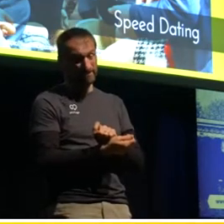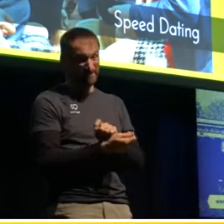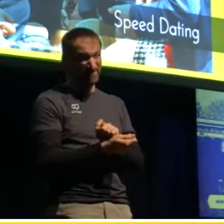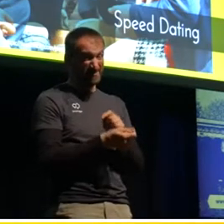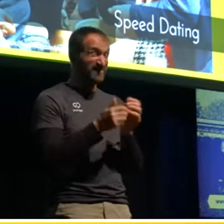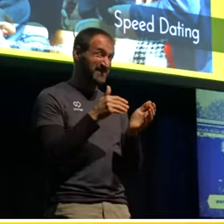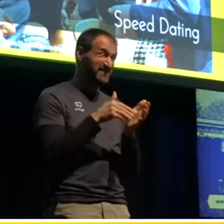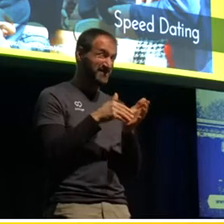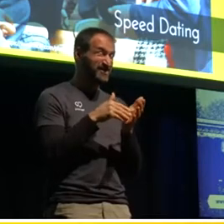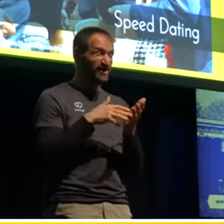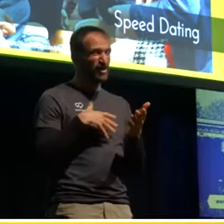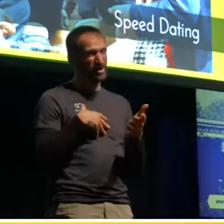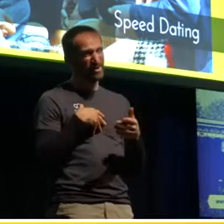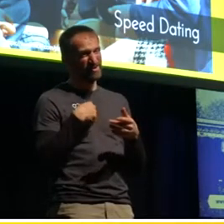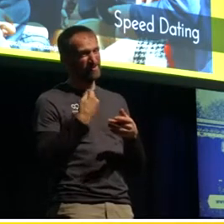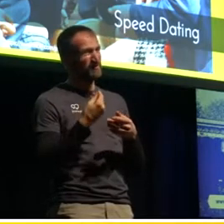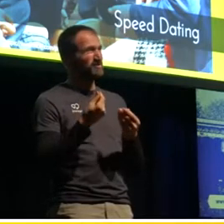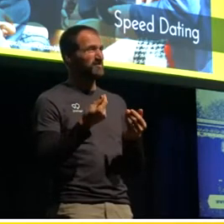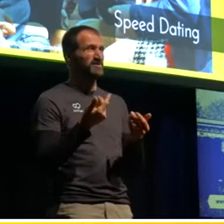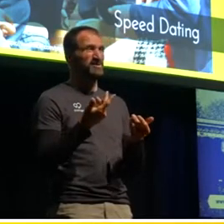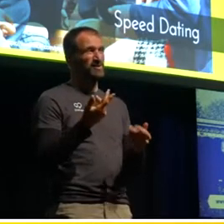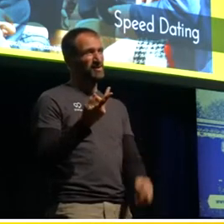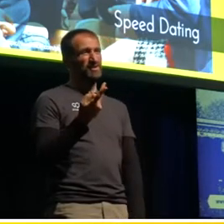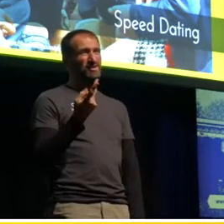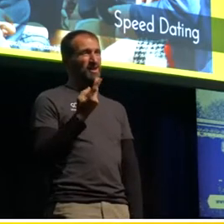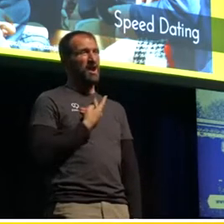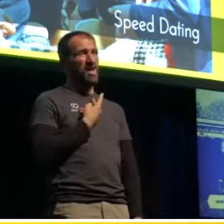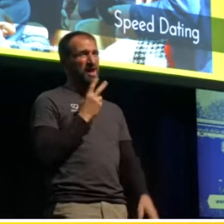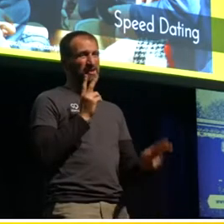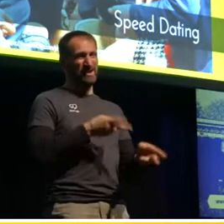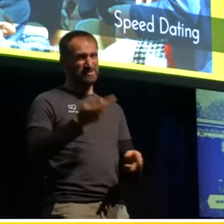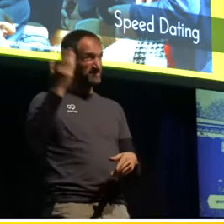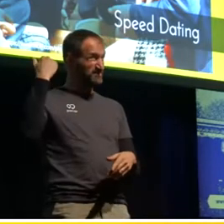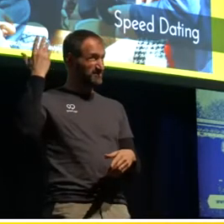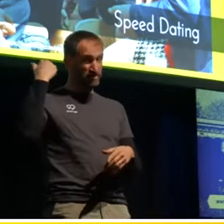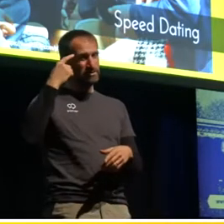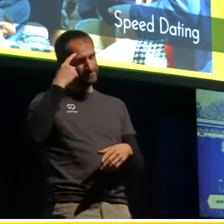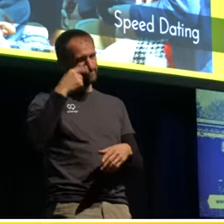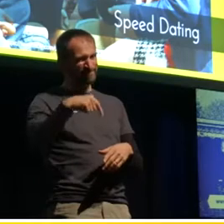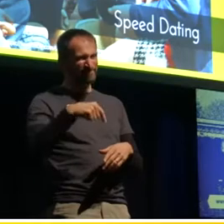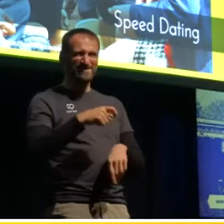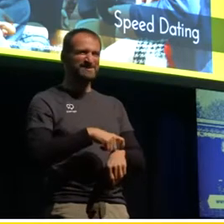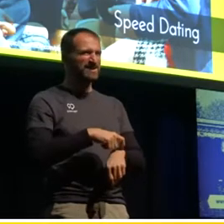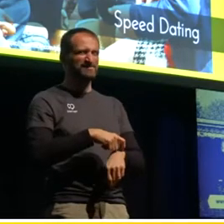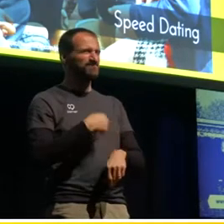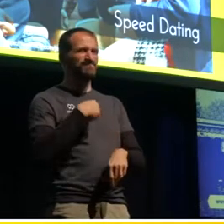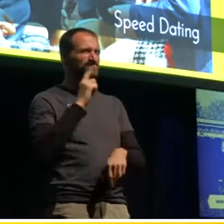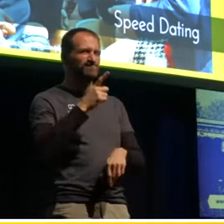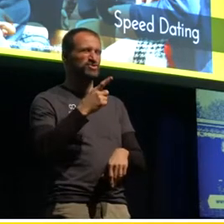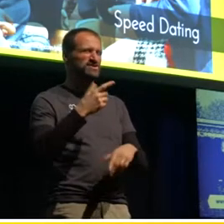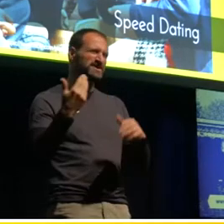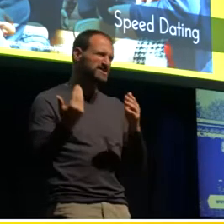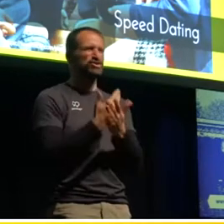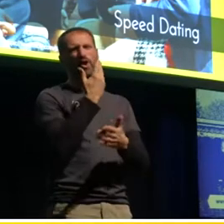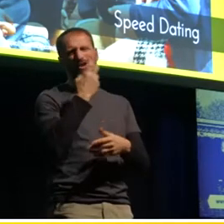this left alone in my heart, I thought, like, this is the time to look for new stuff. Let's go